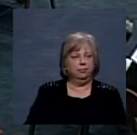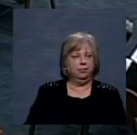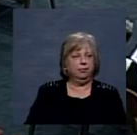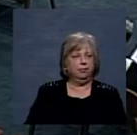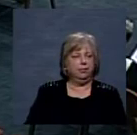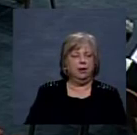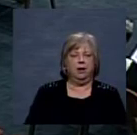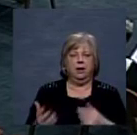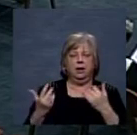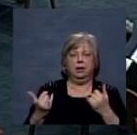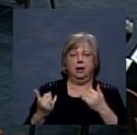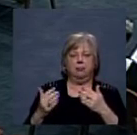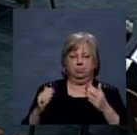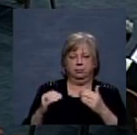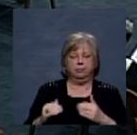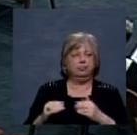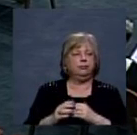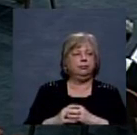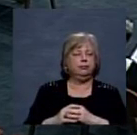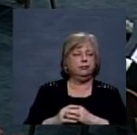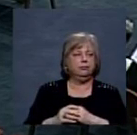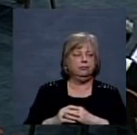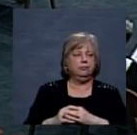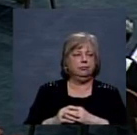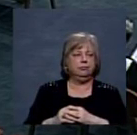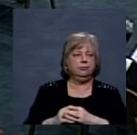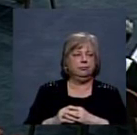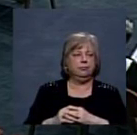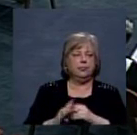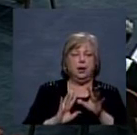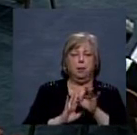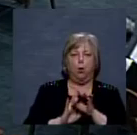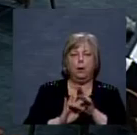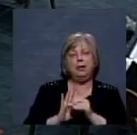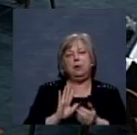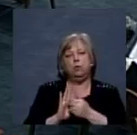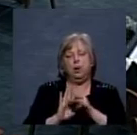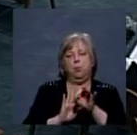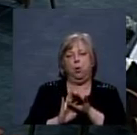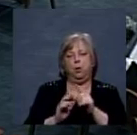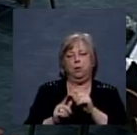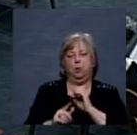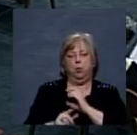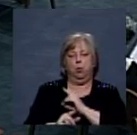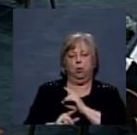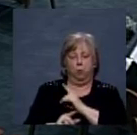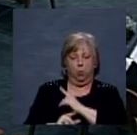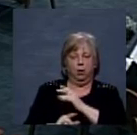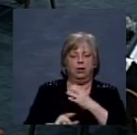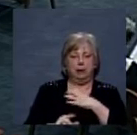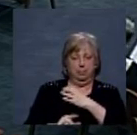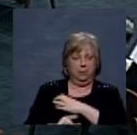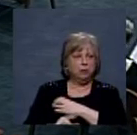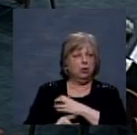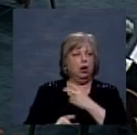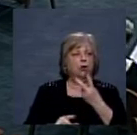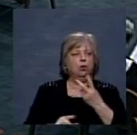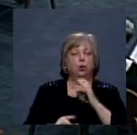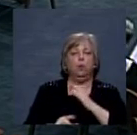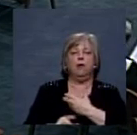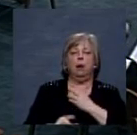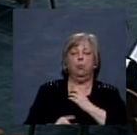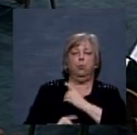Relative to the next item on our agenda, appointments and reappointments to boards and commissions, two of our board